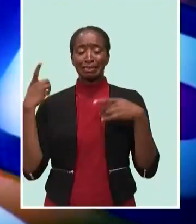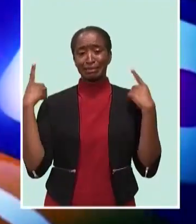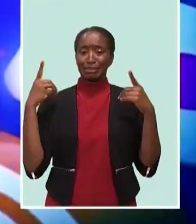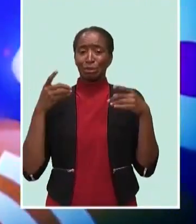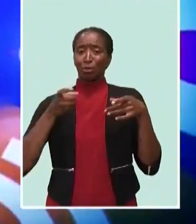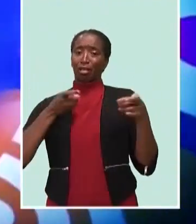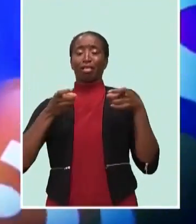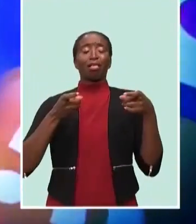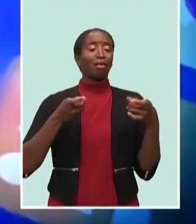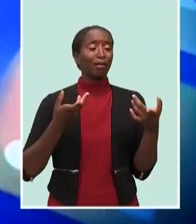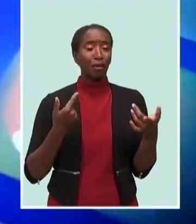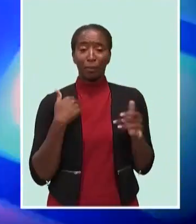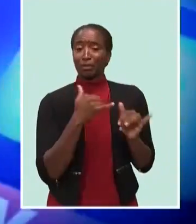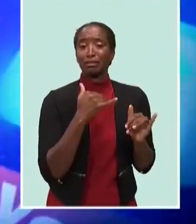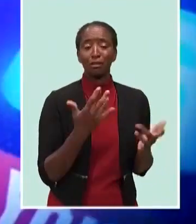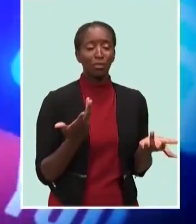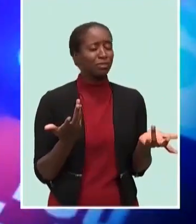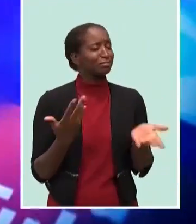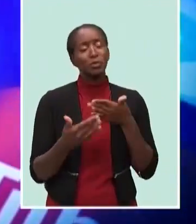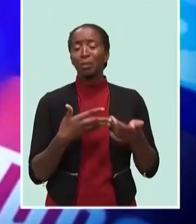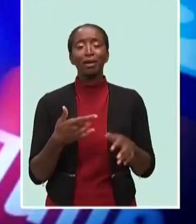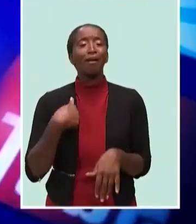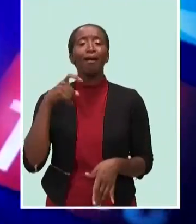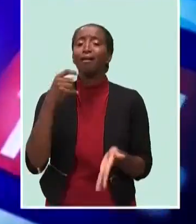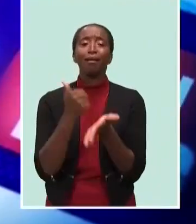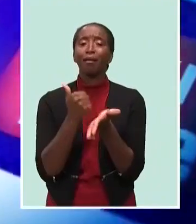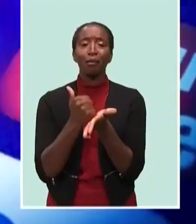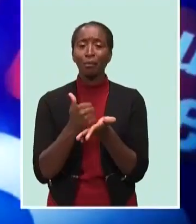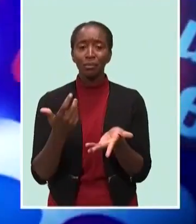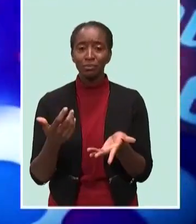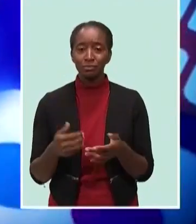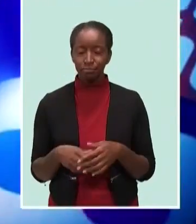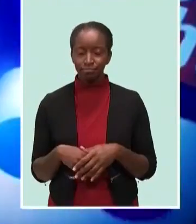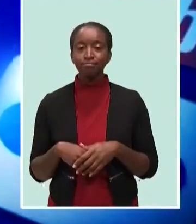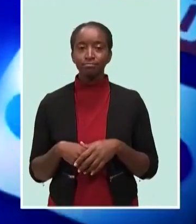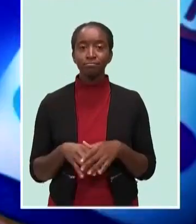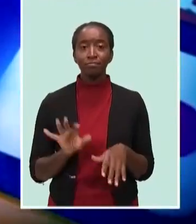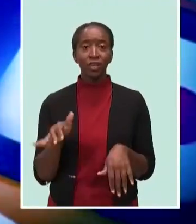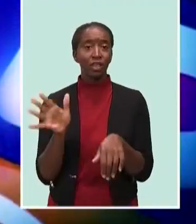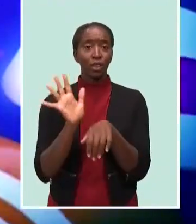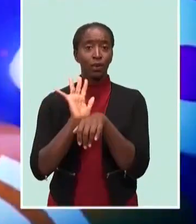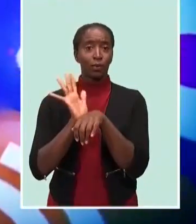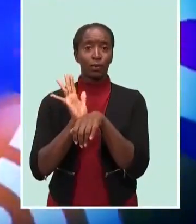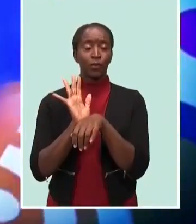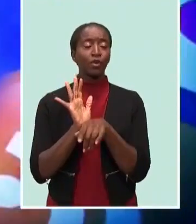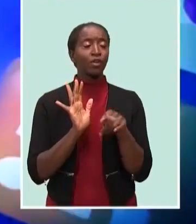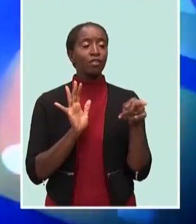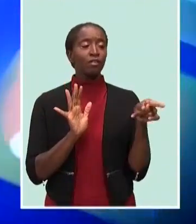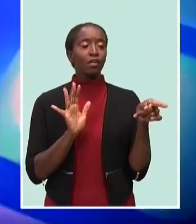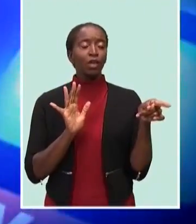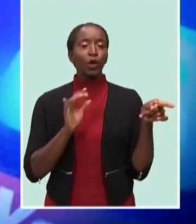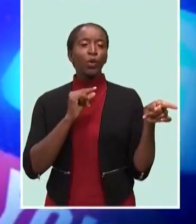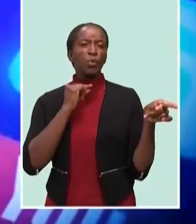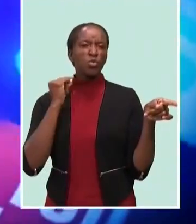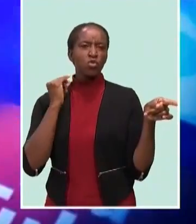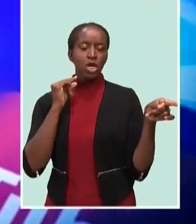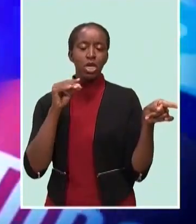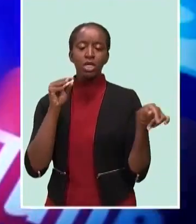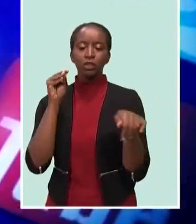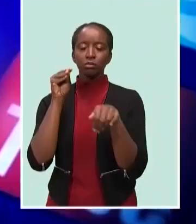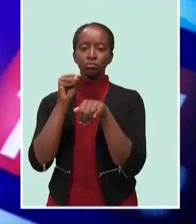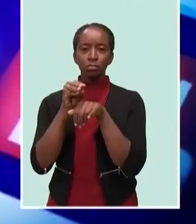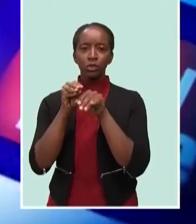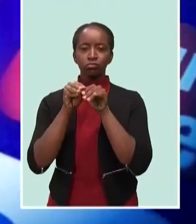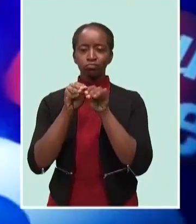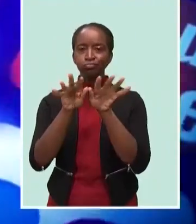Well, that video was originally posted on Facebook by ordained minister Sandra Singh, and it has been shared thousands of